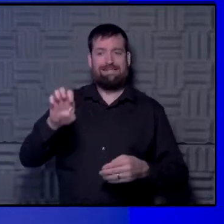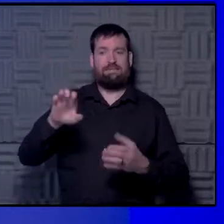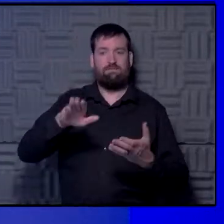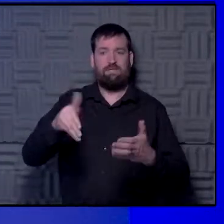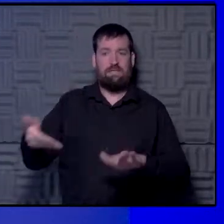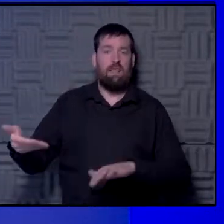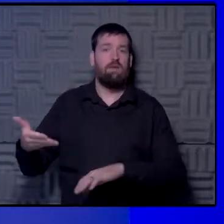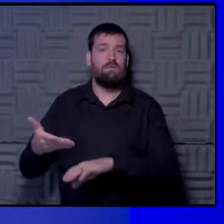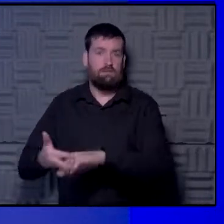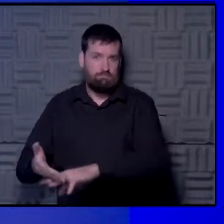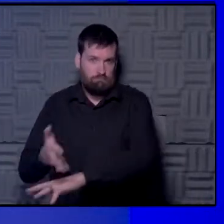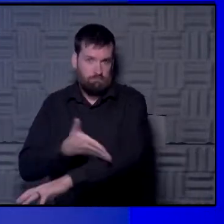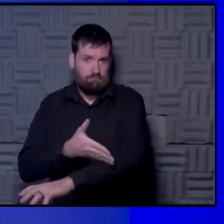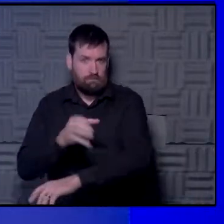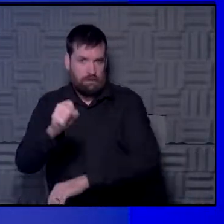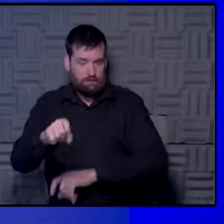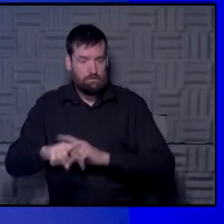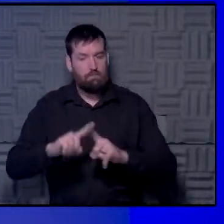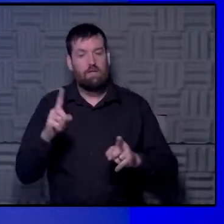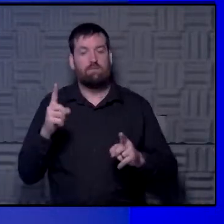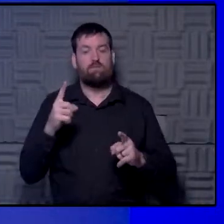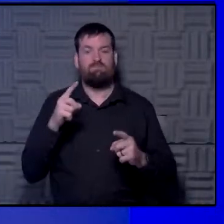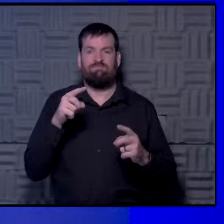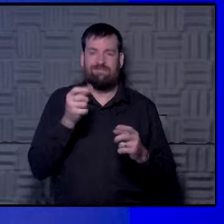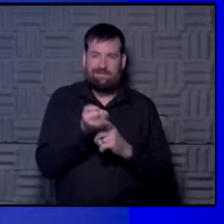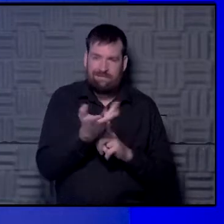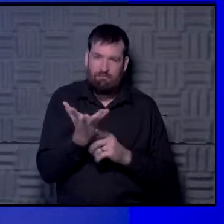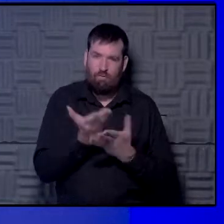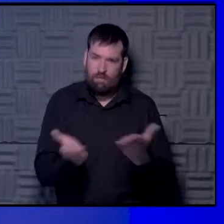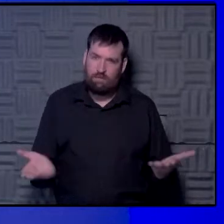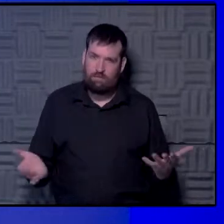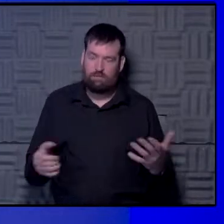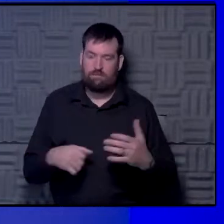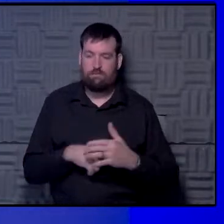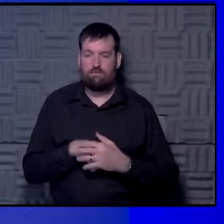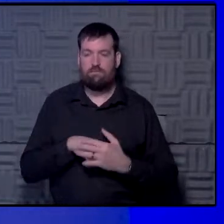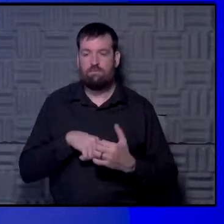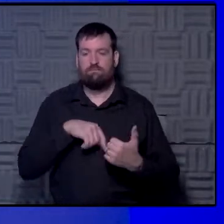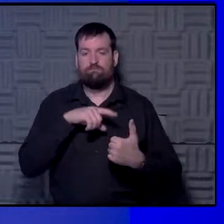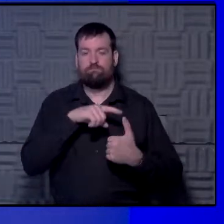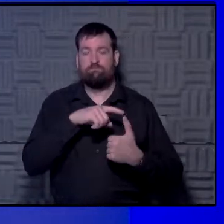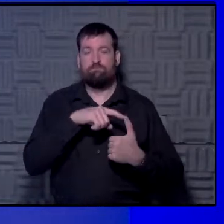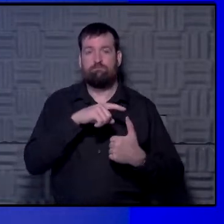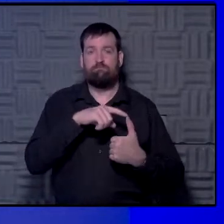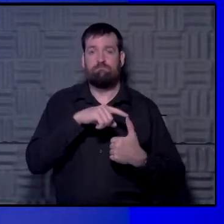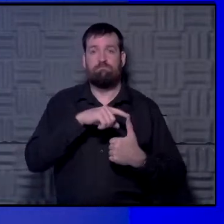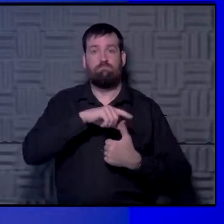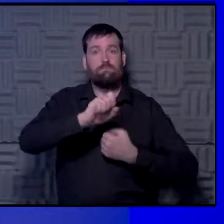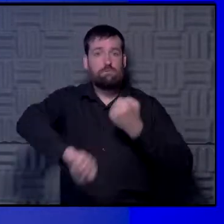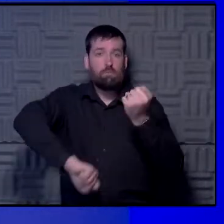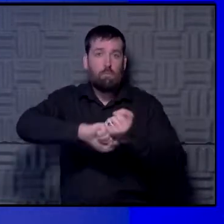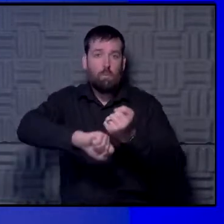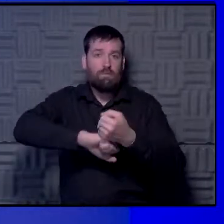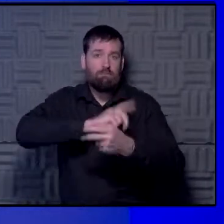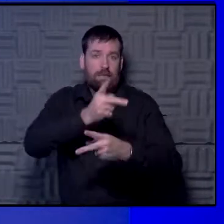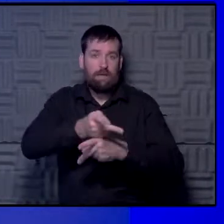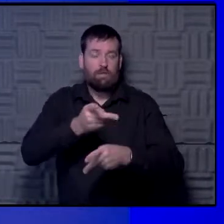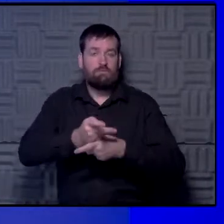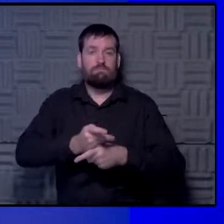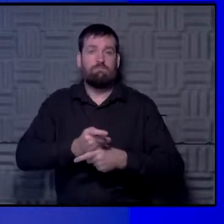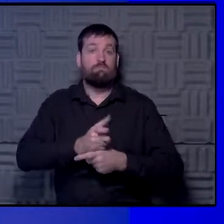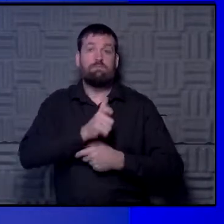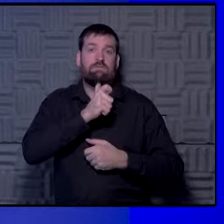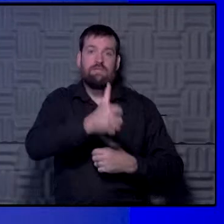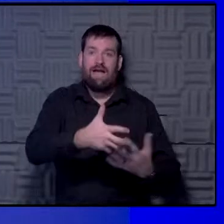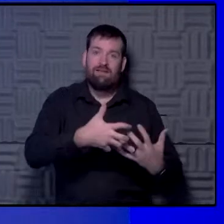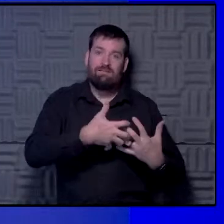has improved, but I think it's a combination of different things. I think it's a combination of the supportive care we give, not ventilating